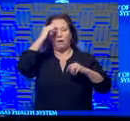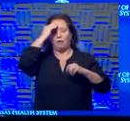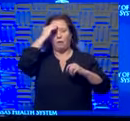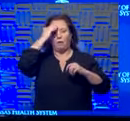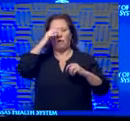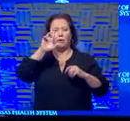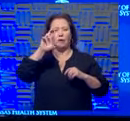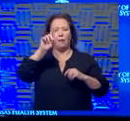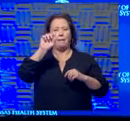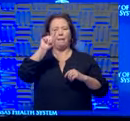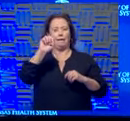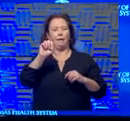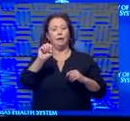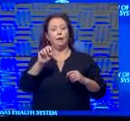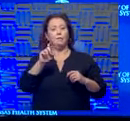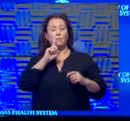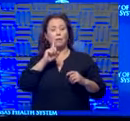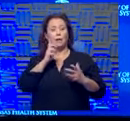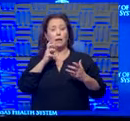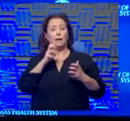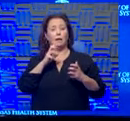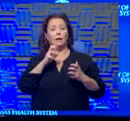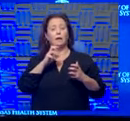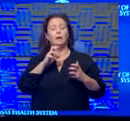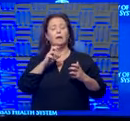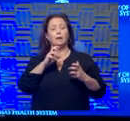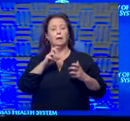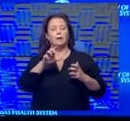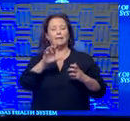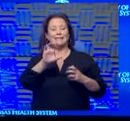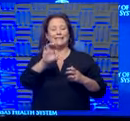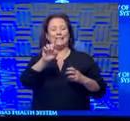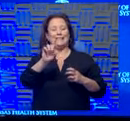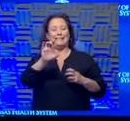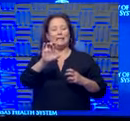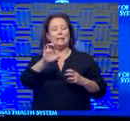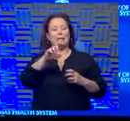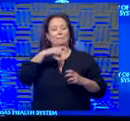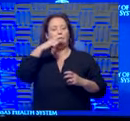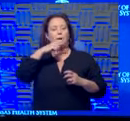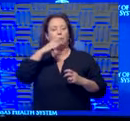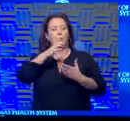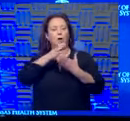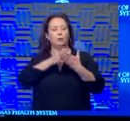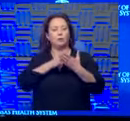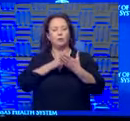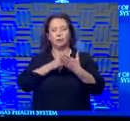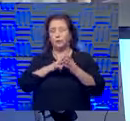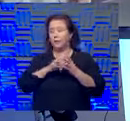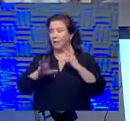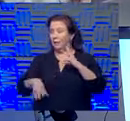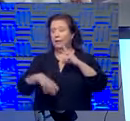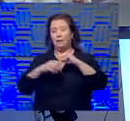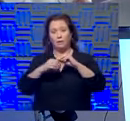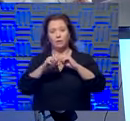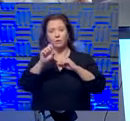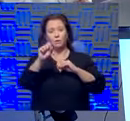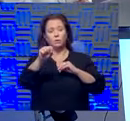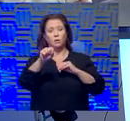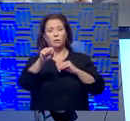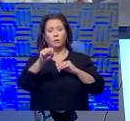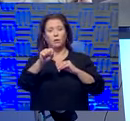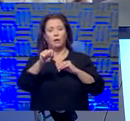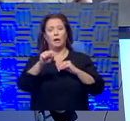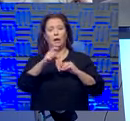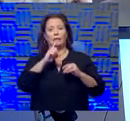pretty up to date. So if you really want to go look at the public-facing part of the CDC website. I think that's where I would Steve, go. and to that end, I didn't toot